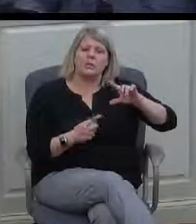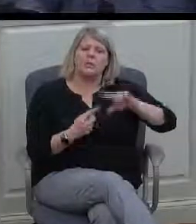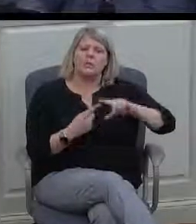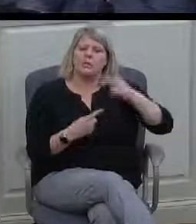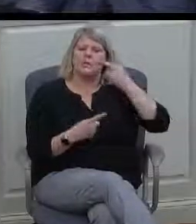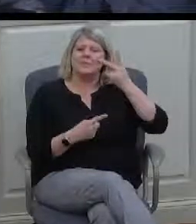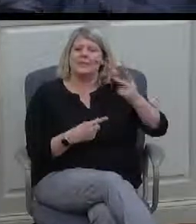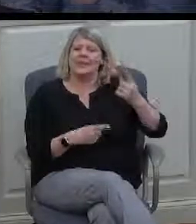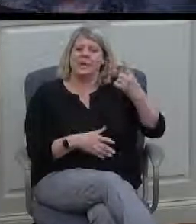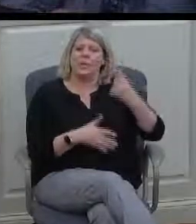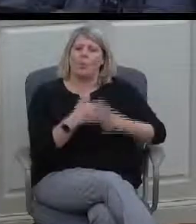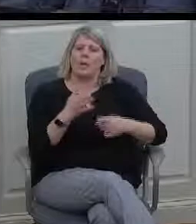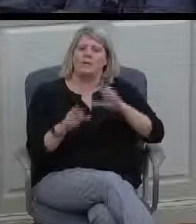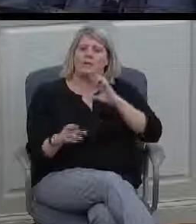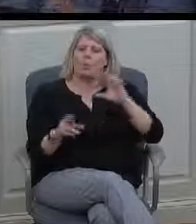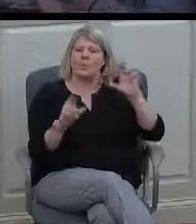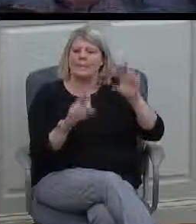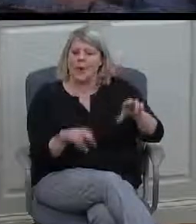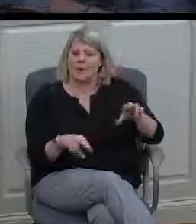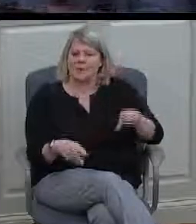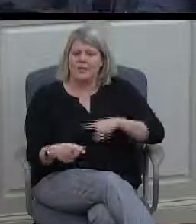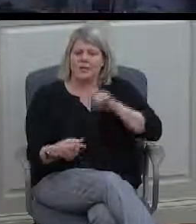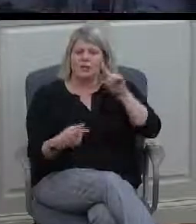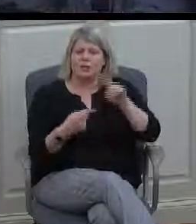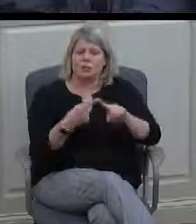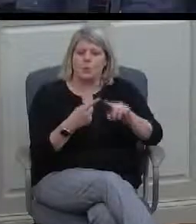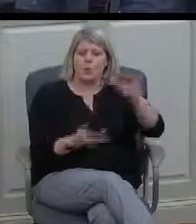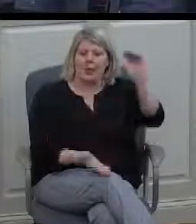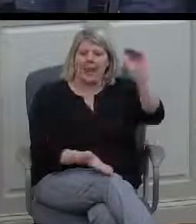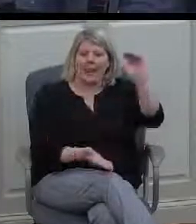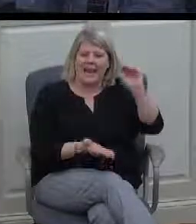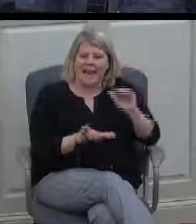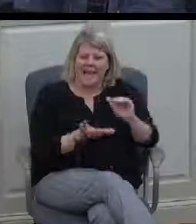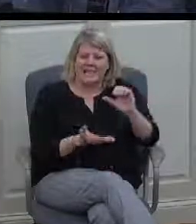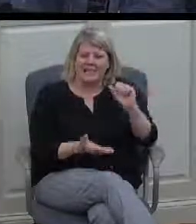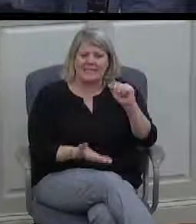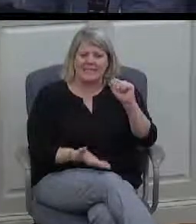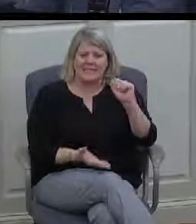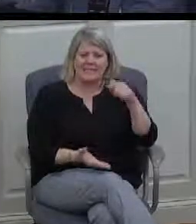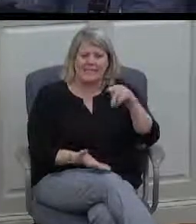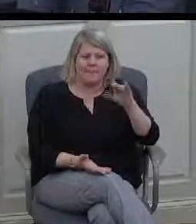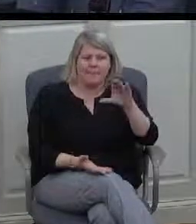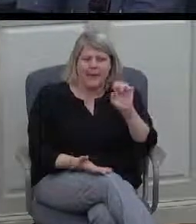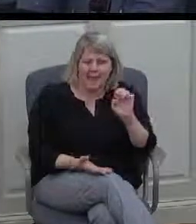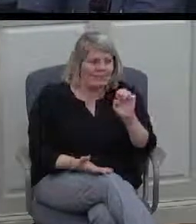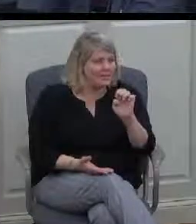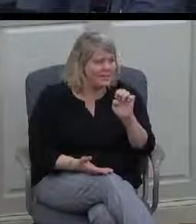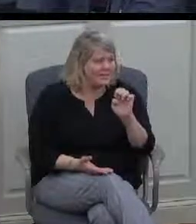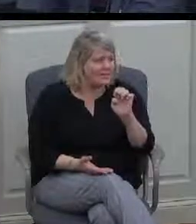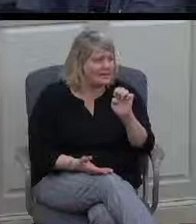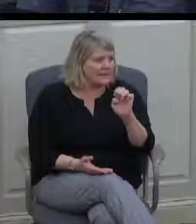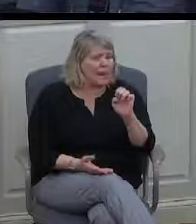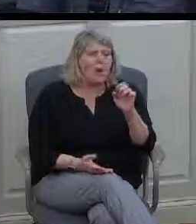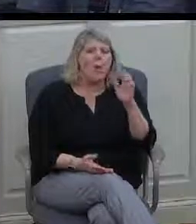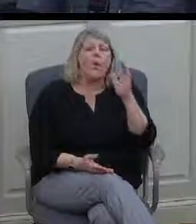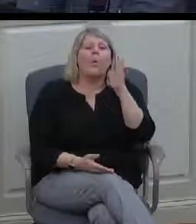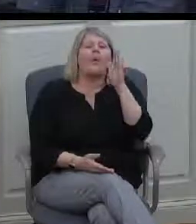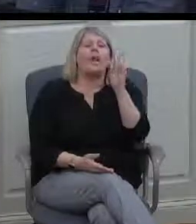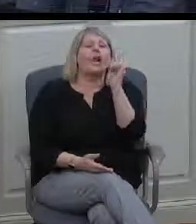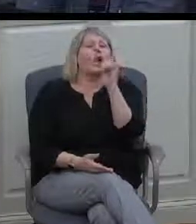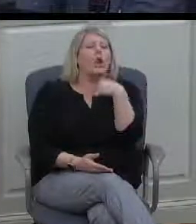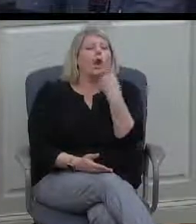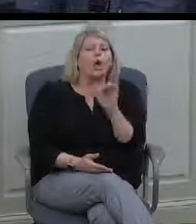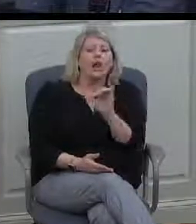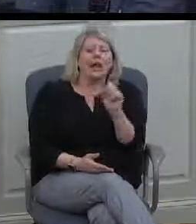the reaction is to decreased spaces. Or what does the sidewalks look like with a little bit